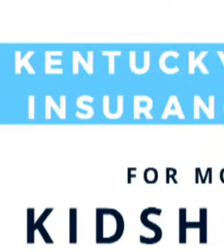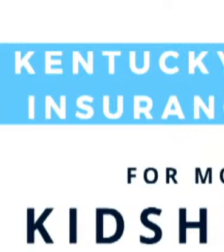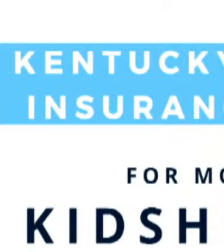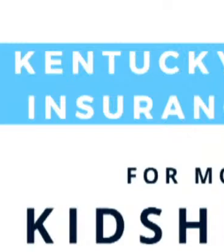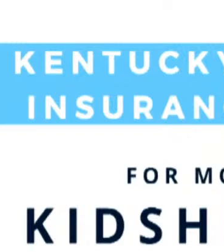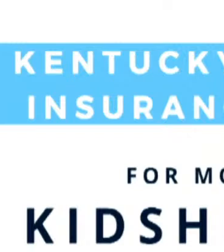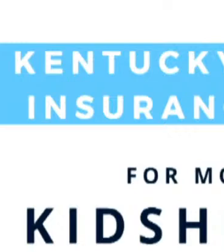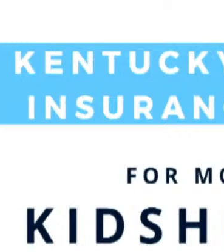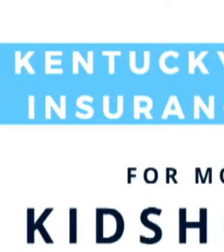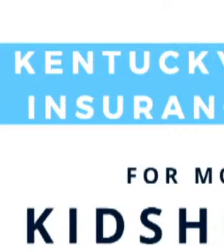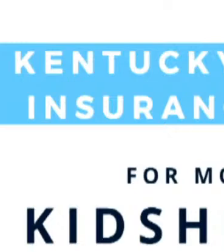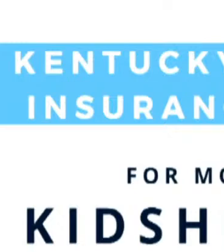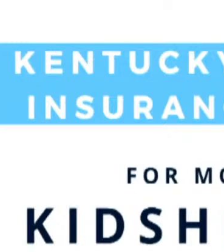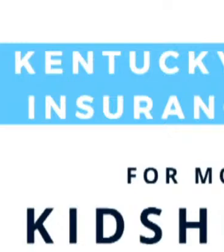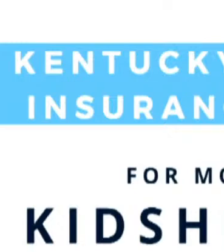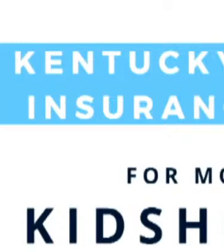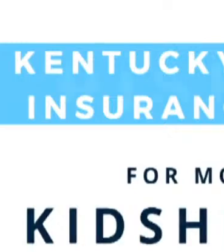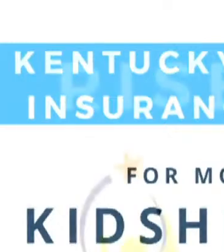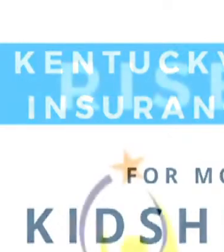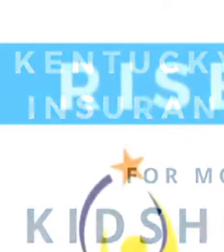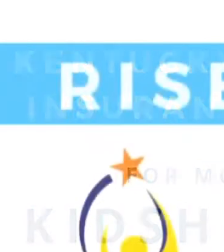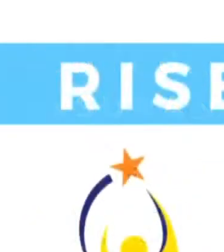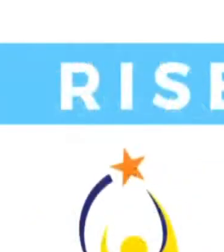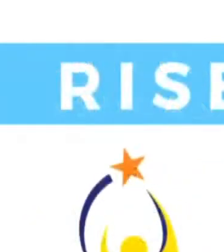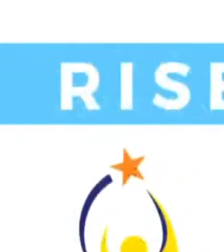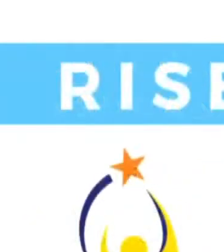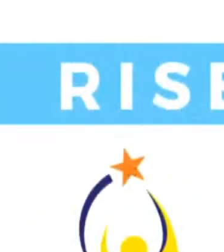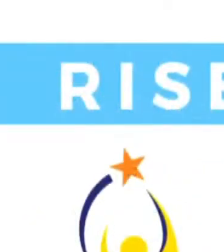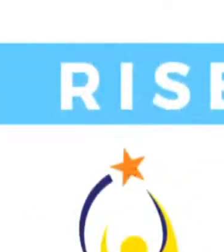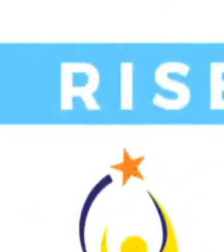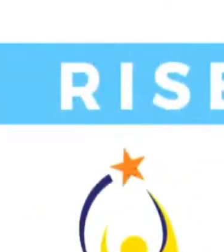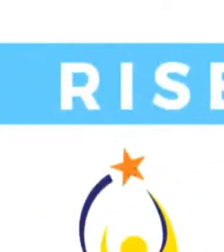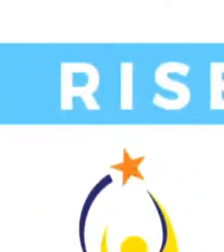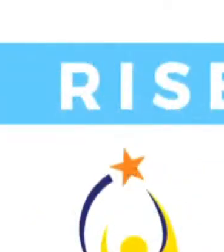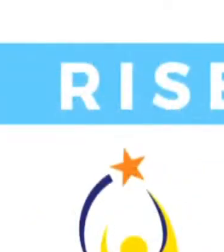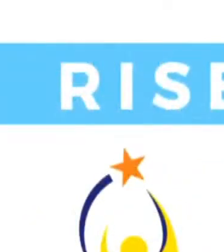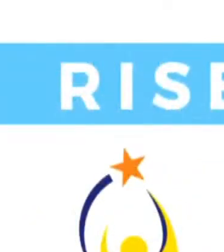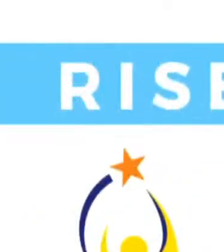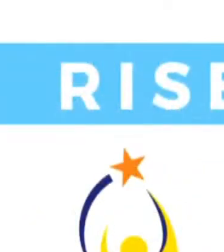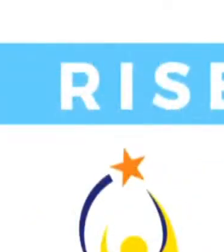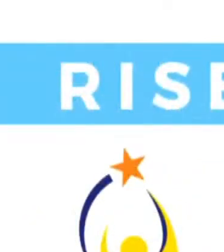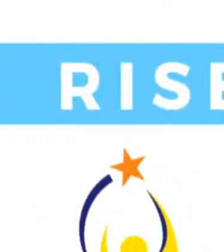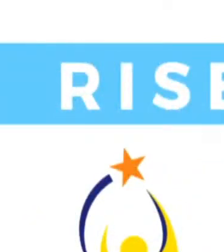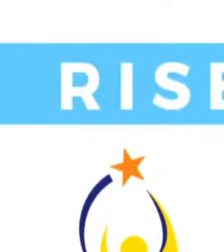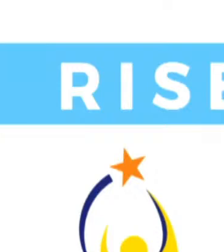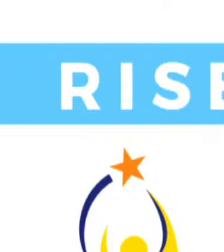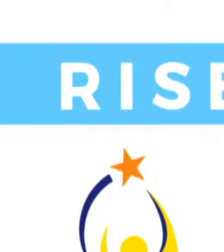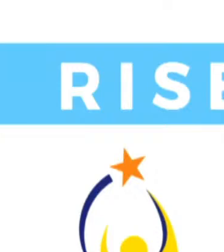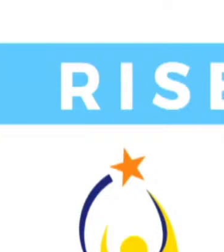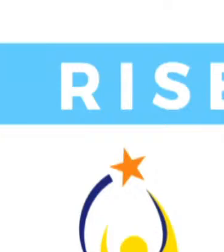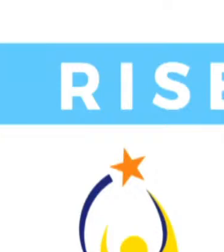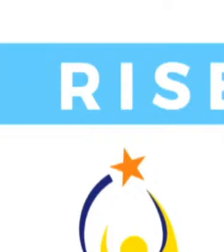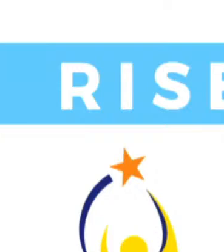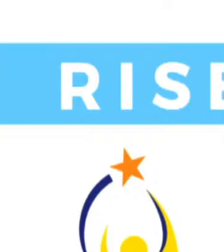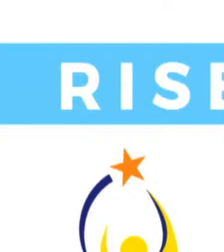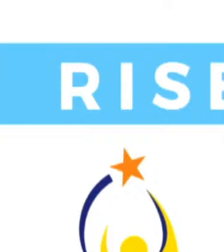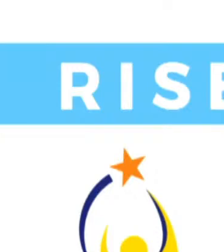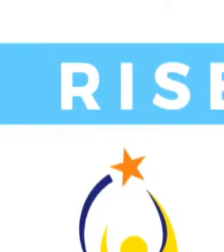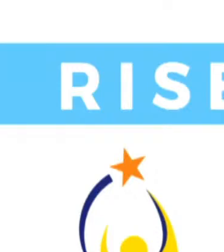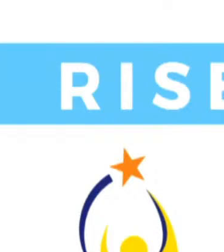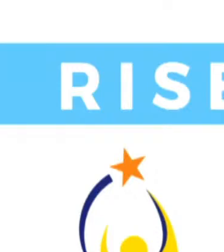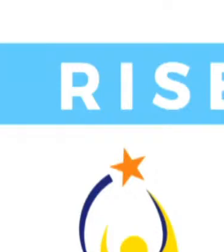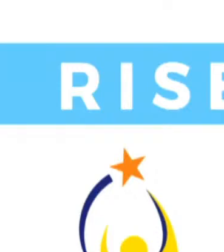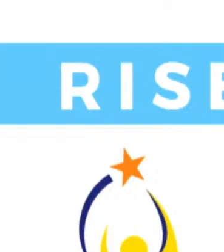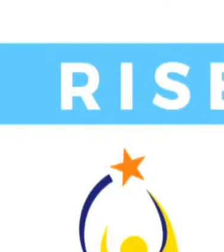Next, I want to talk a little bit about the RISE Awards. Many of you are used to hearing me talk about public education and teachers in the classroom,